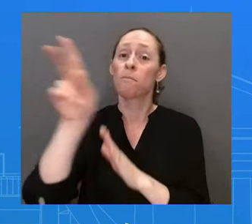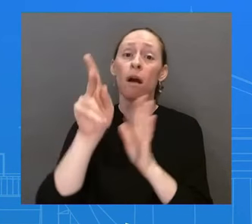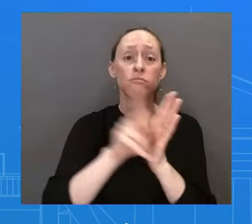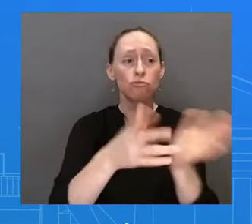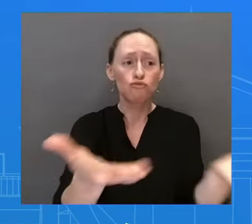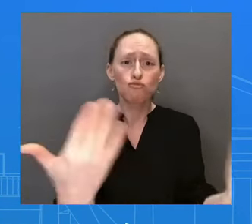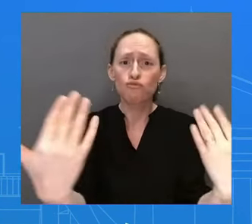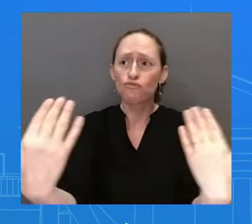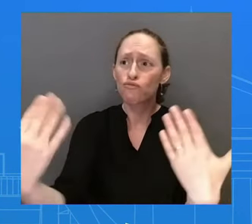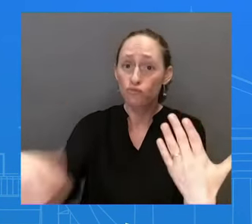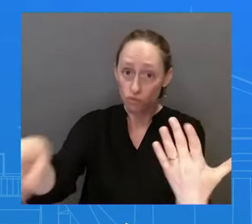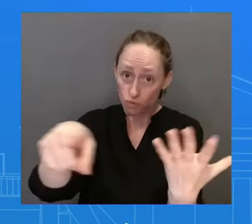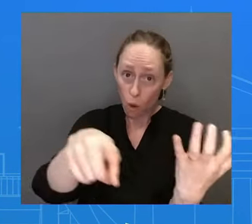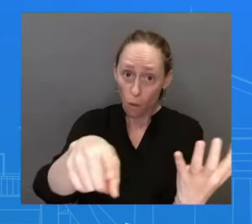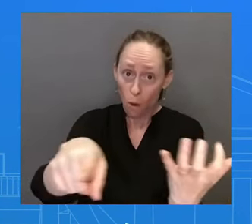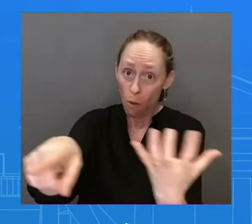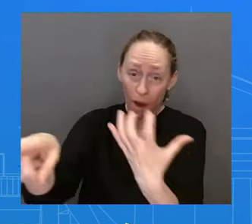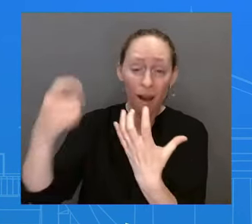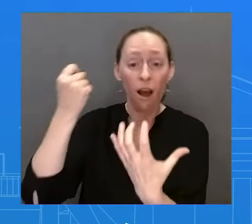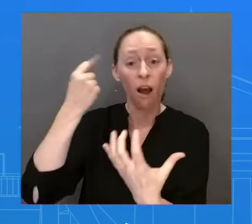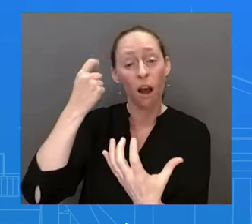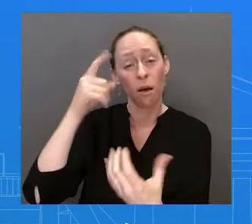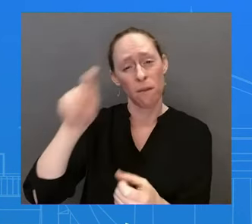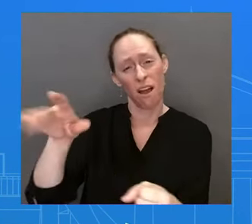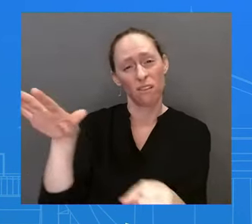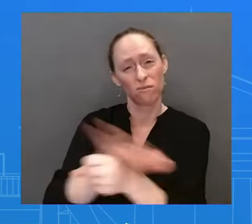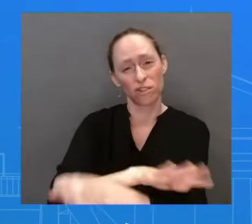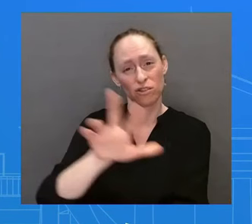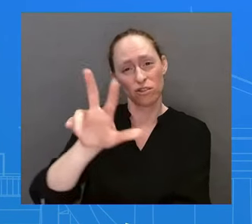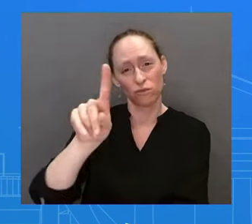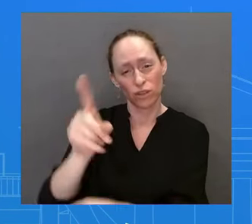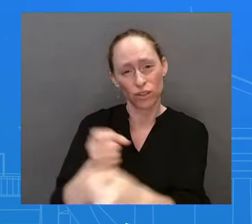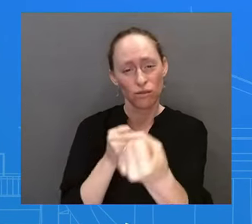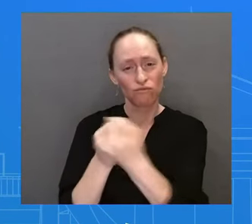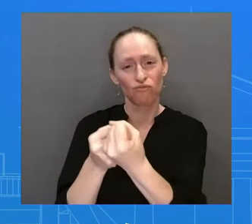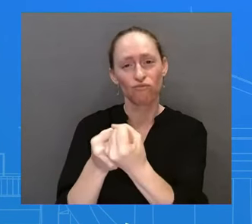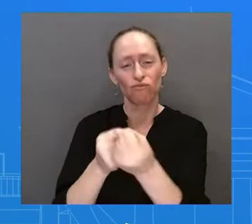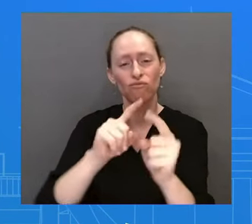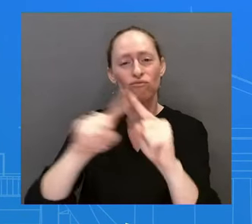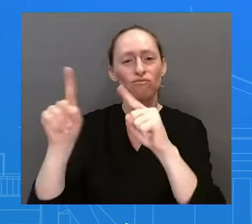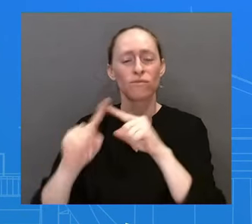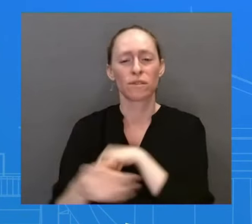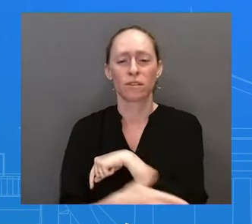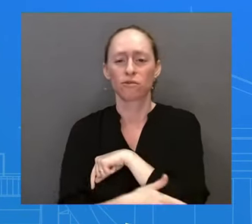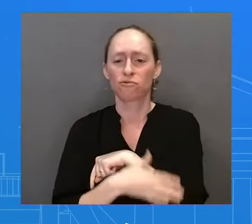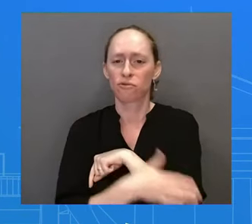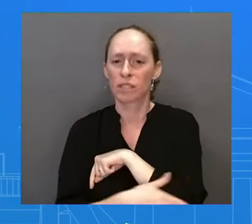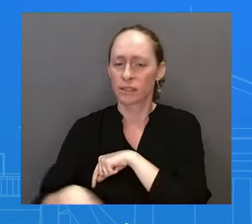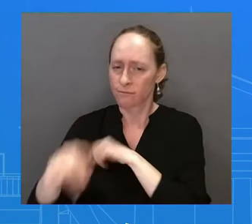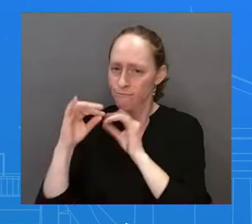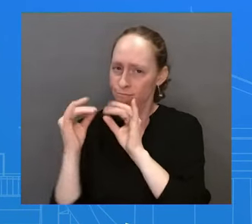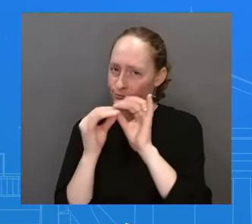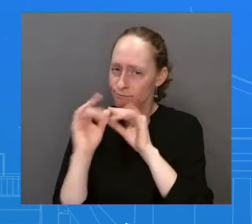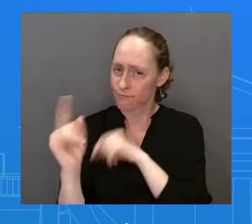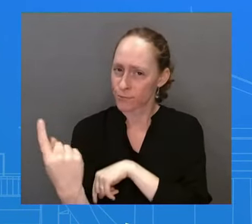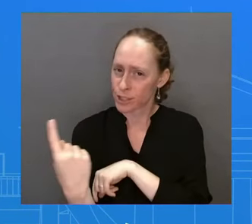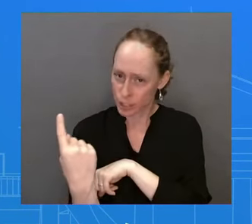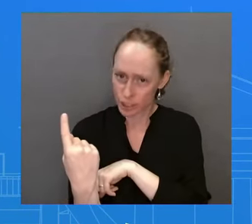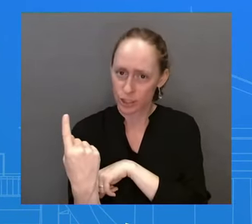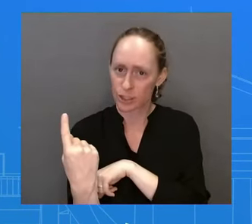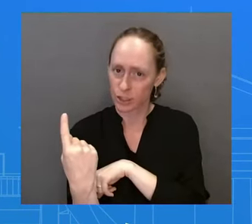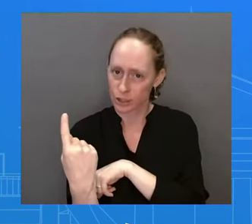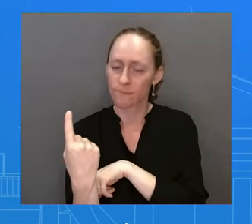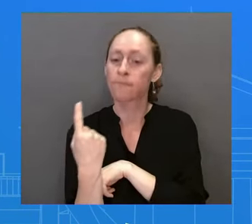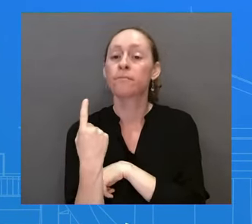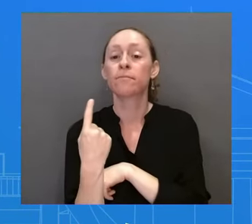all 31 allies and, of course, the nation in question here. So we're not taking a